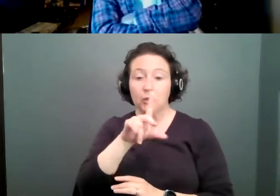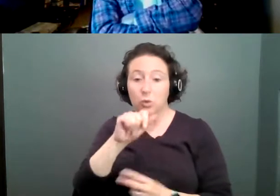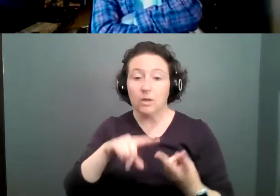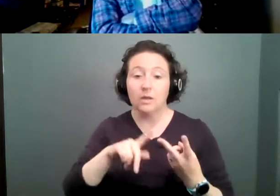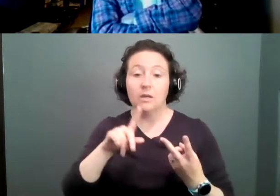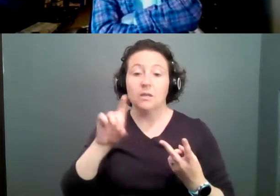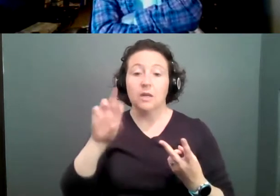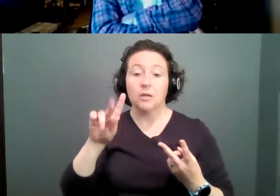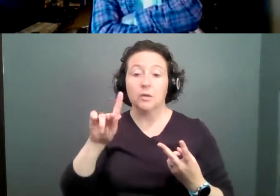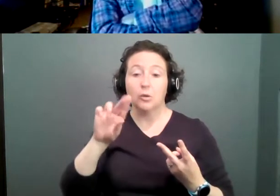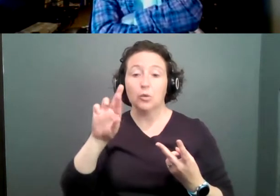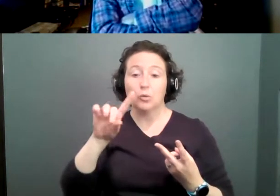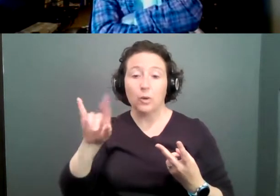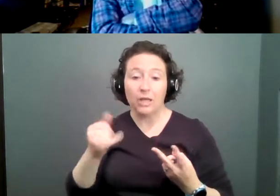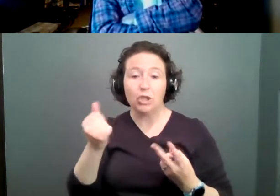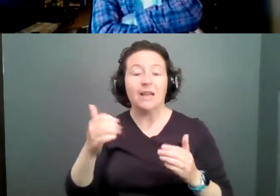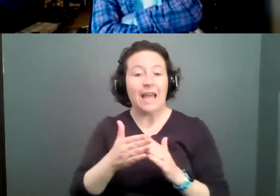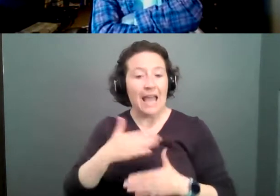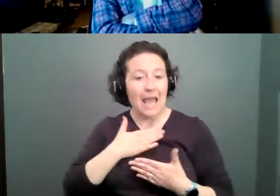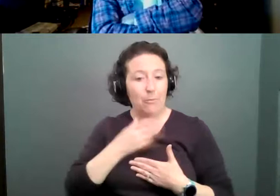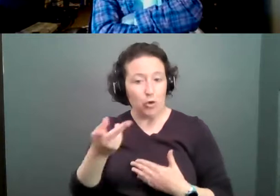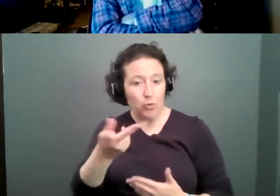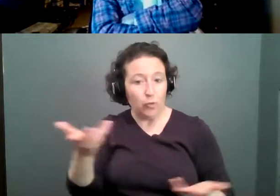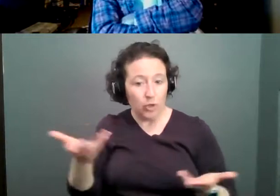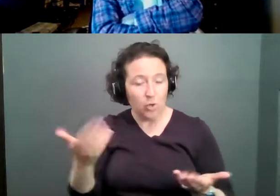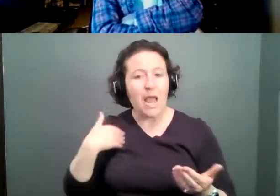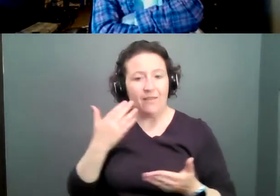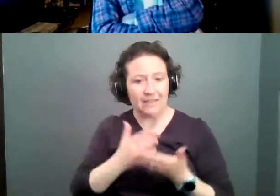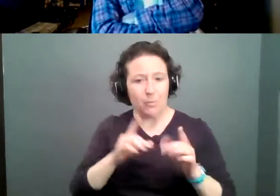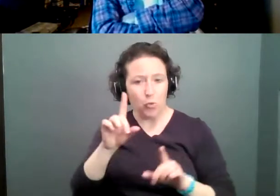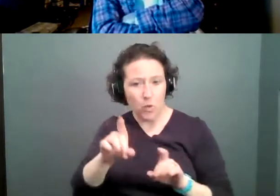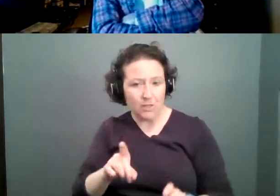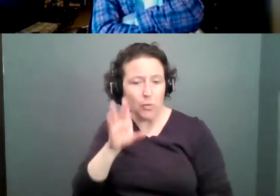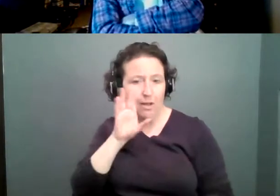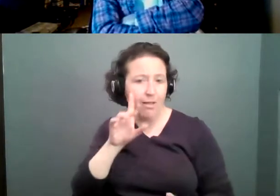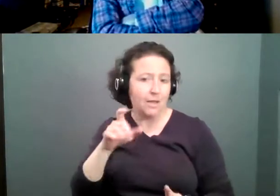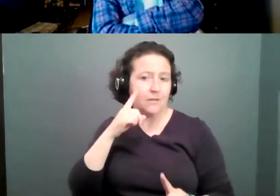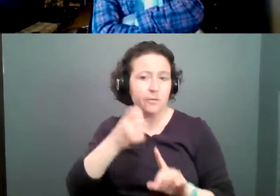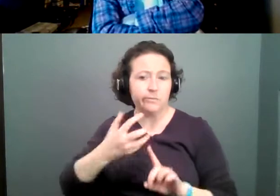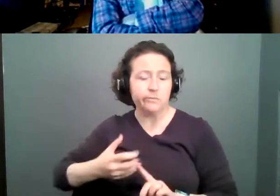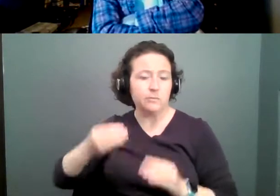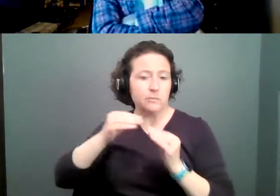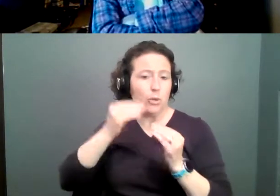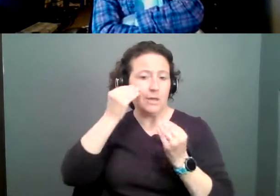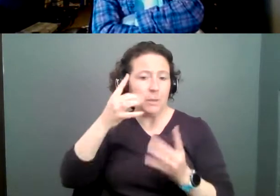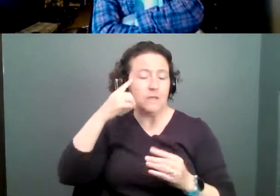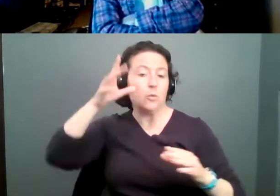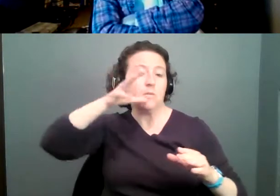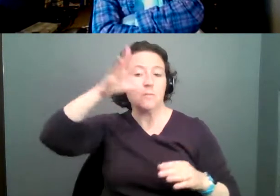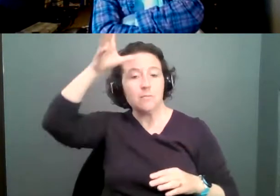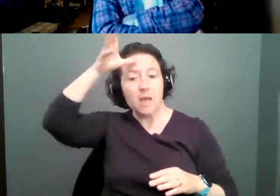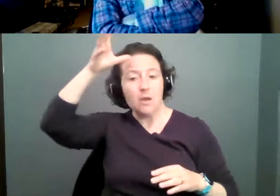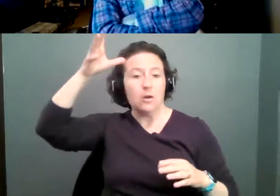We're glad to have you here. We have some questions here that we are going to ask you just to give further information to parents of the adolescents in